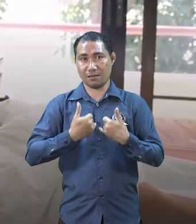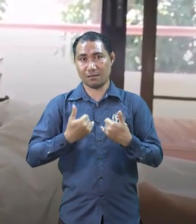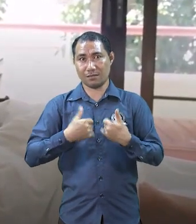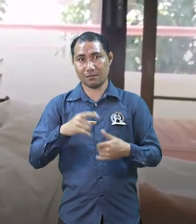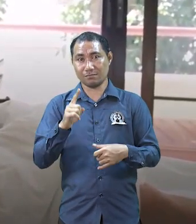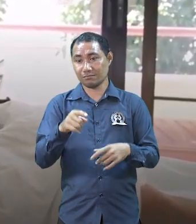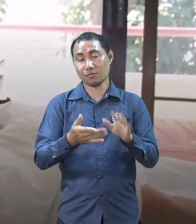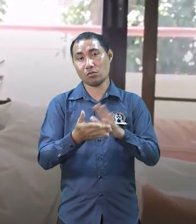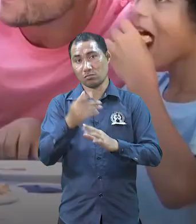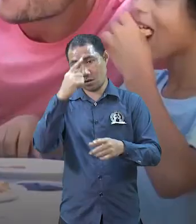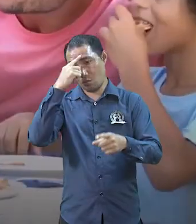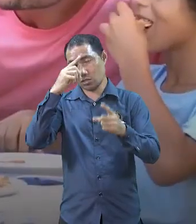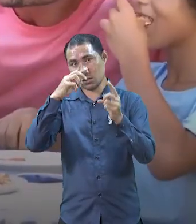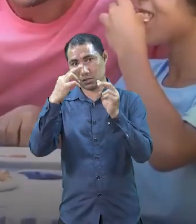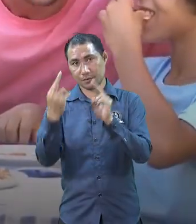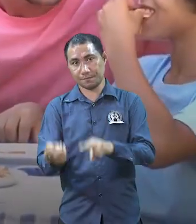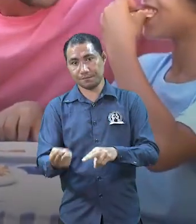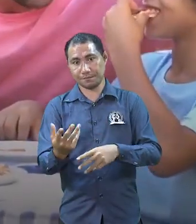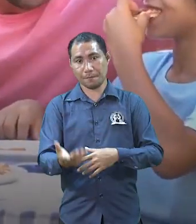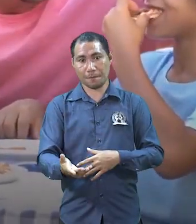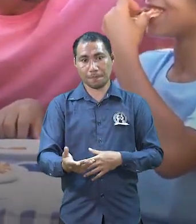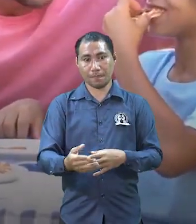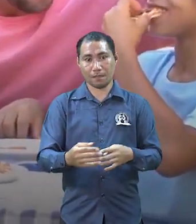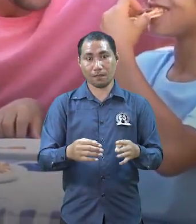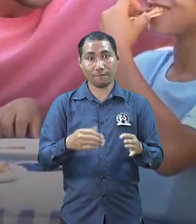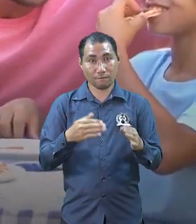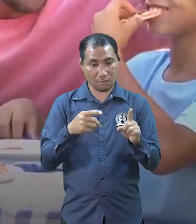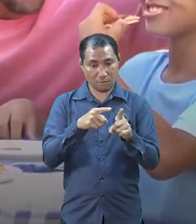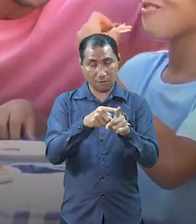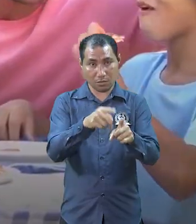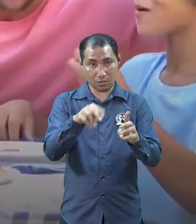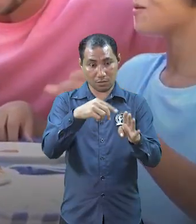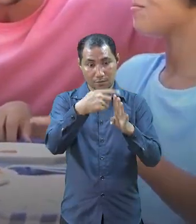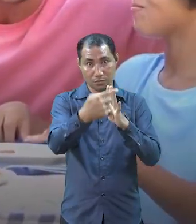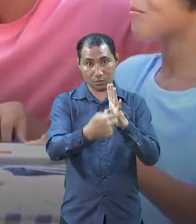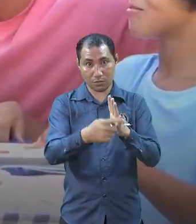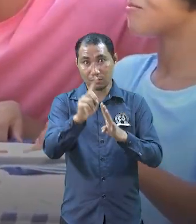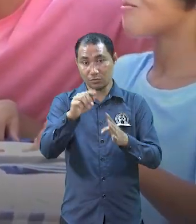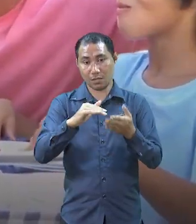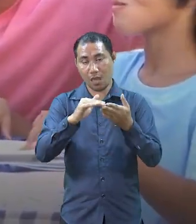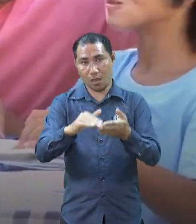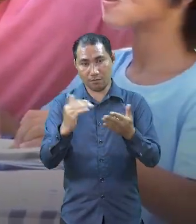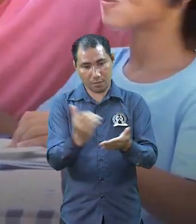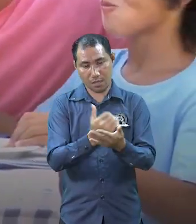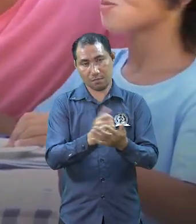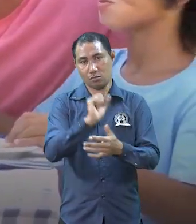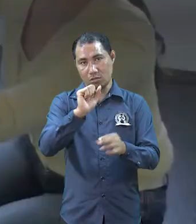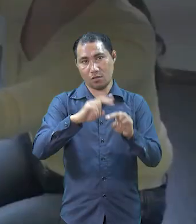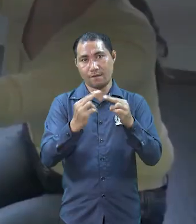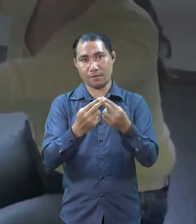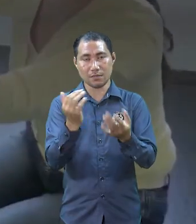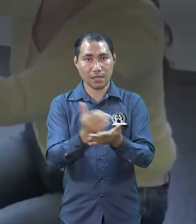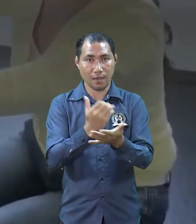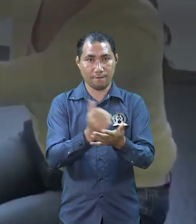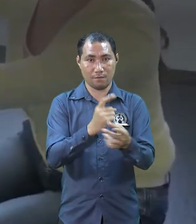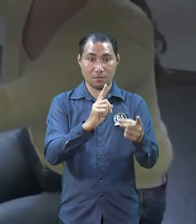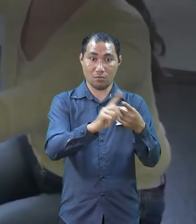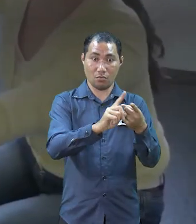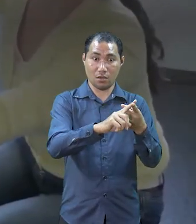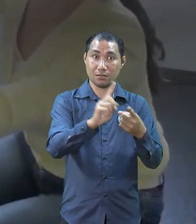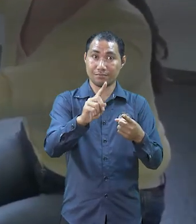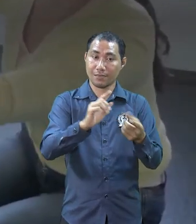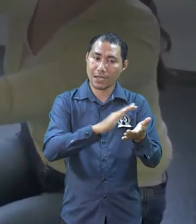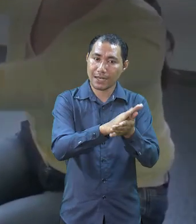even death. Follow these 4 steps to help keep you and your family safe. 1.